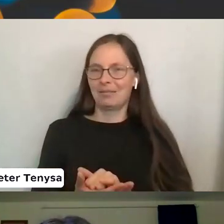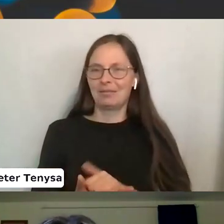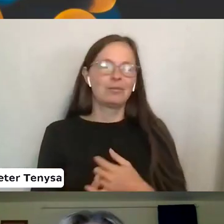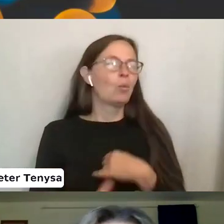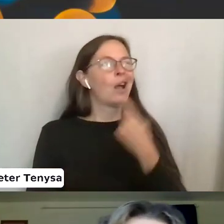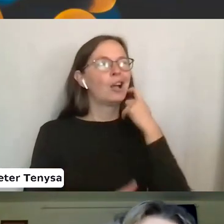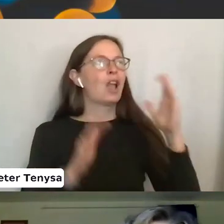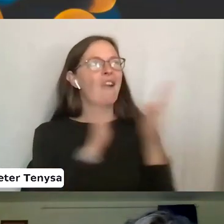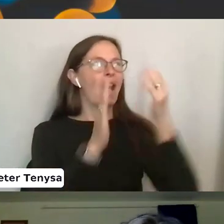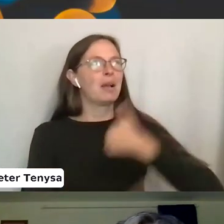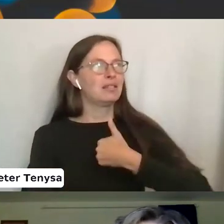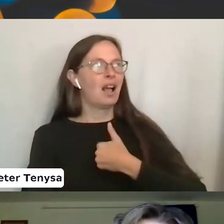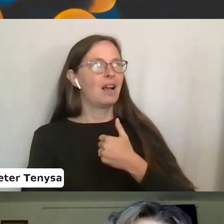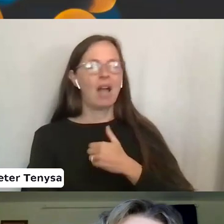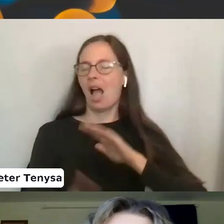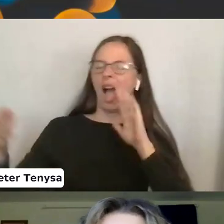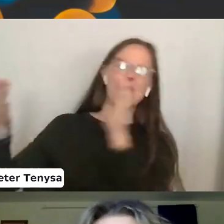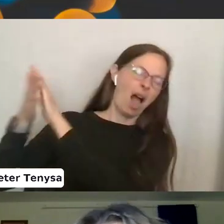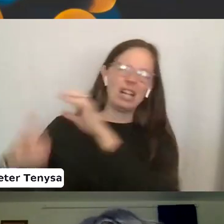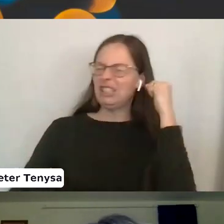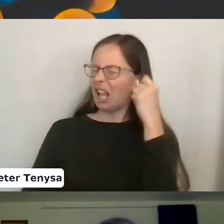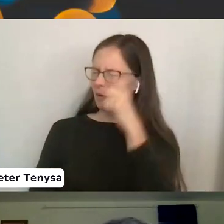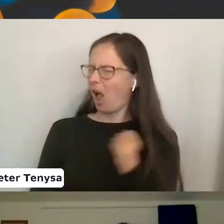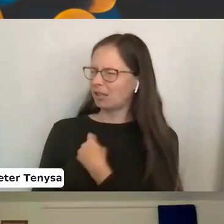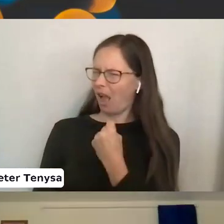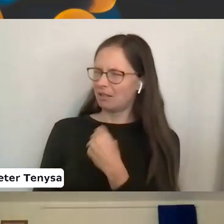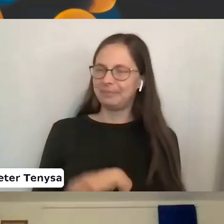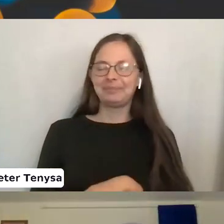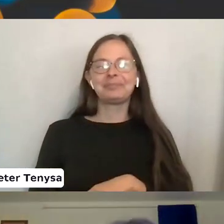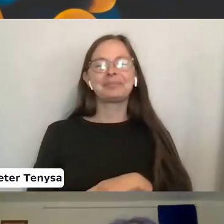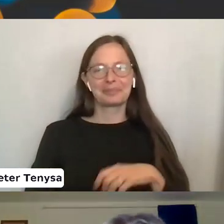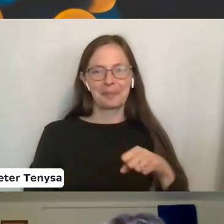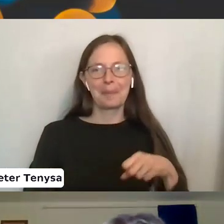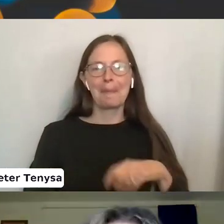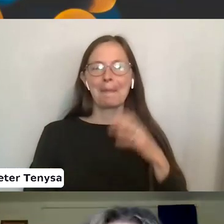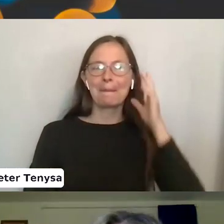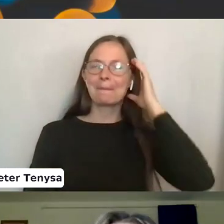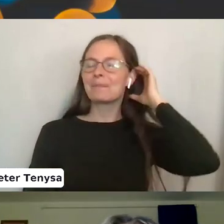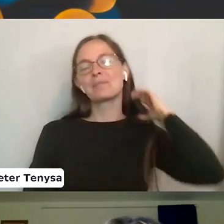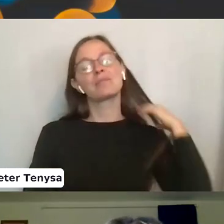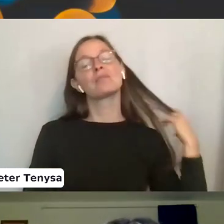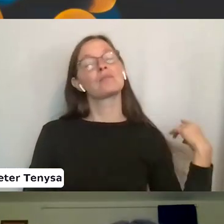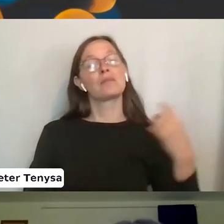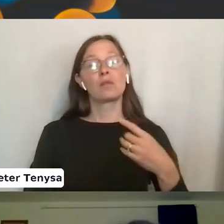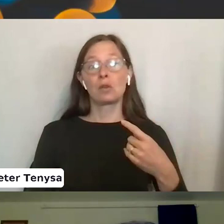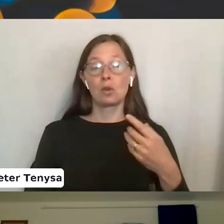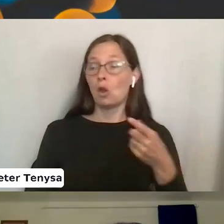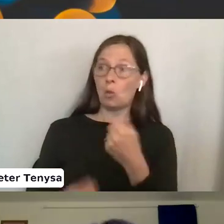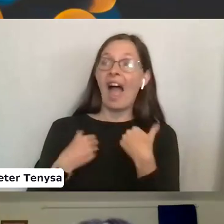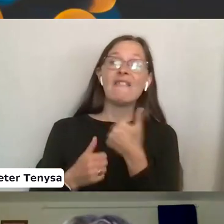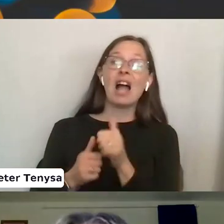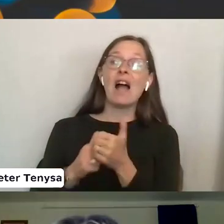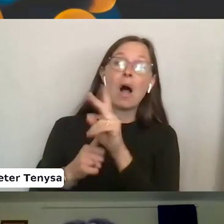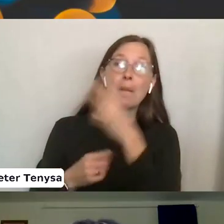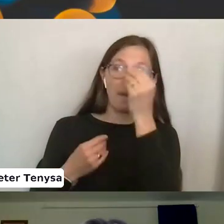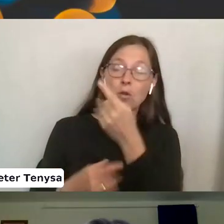myself. Yay for us. Do you have any follow-up information that you would like? And